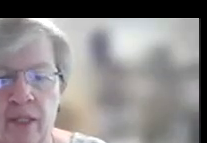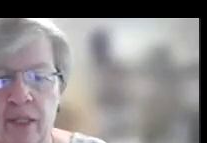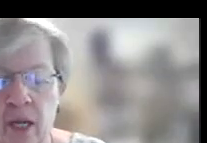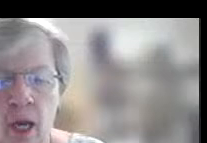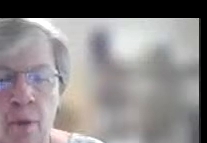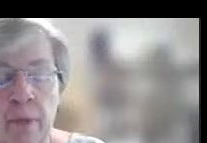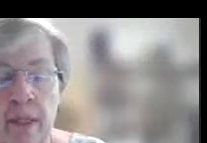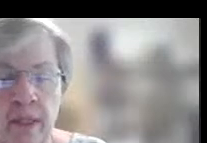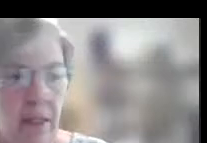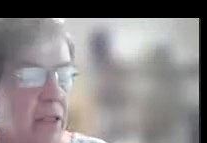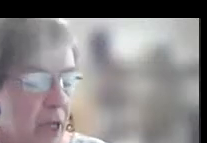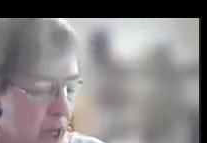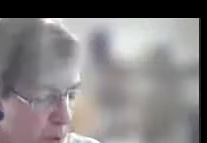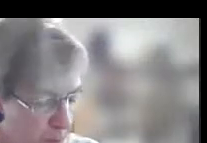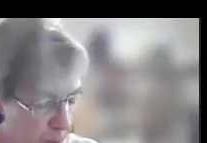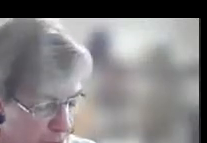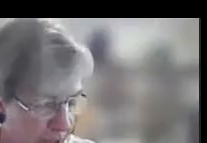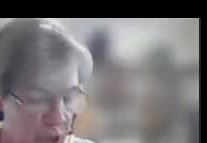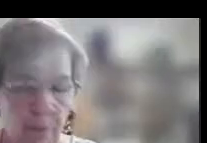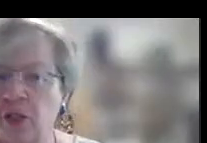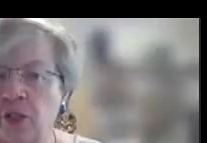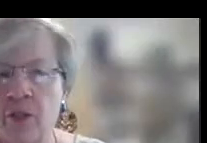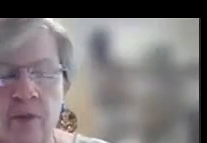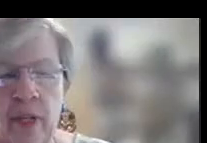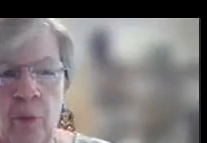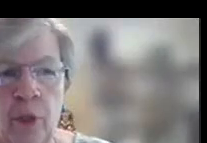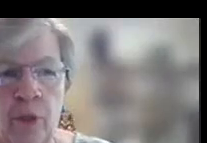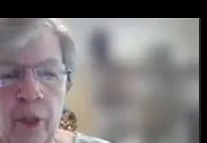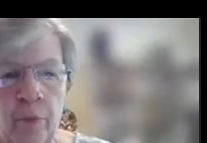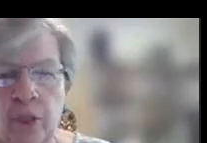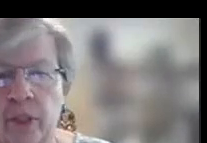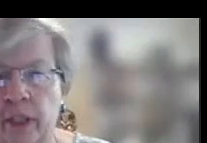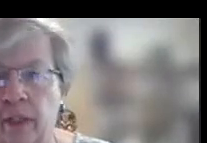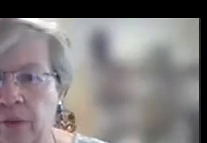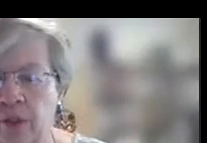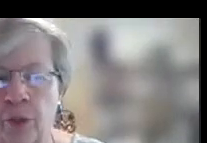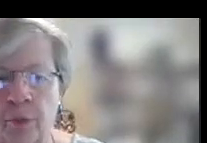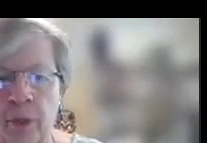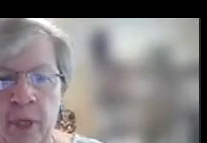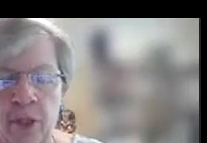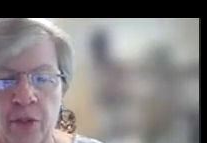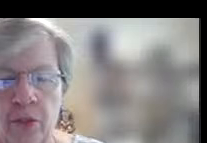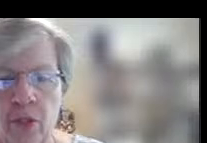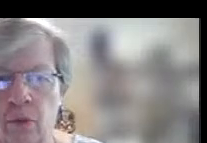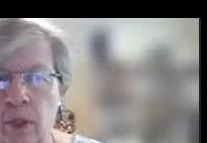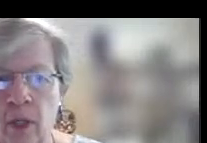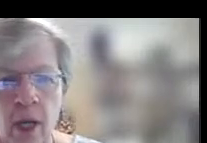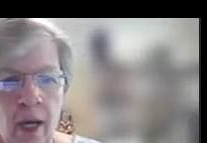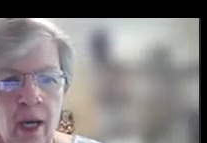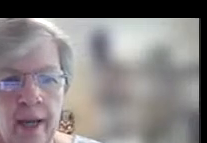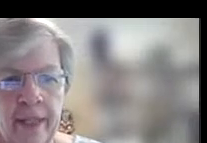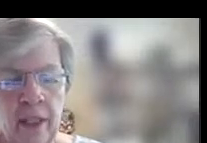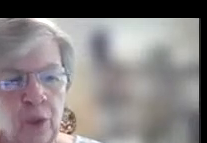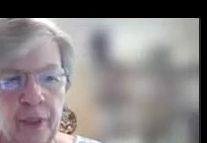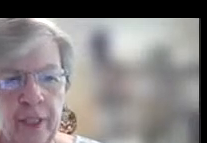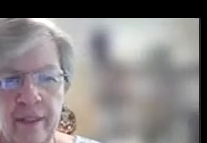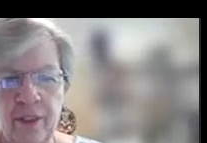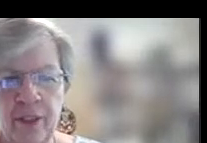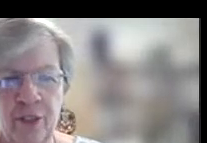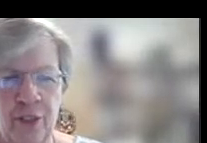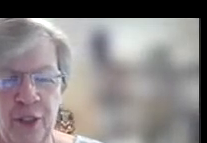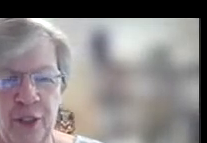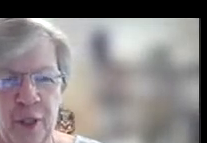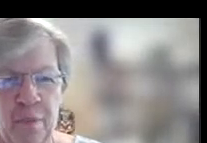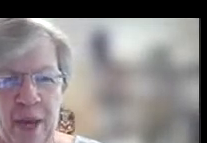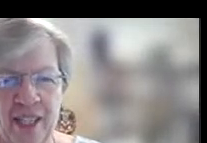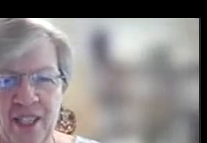we can best make these prevention measures available to our community, these treatment measures. So I think, Lauren, you